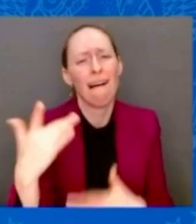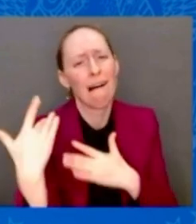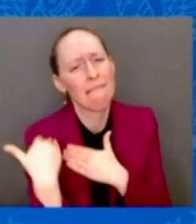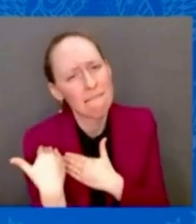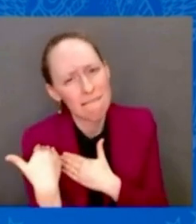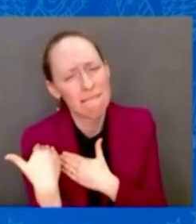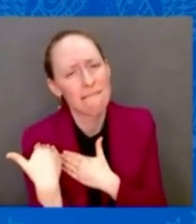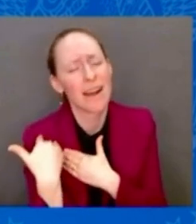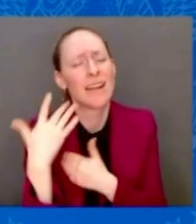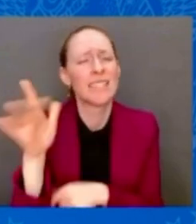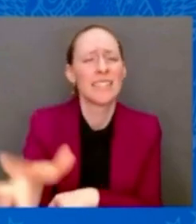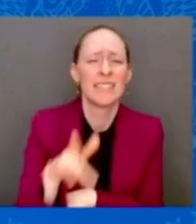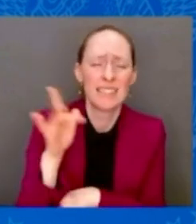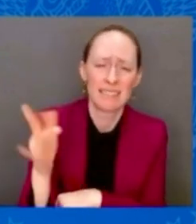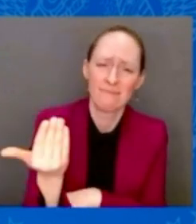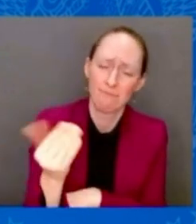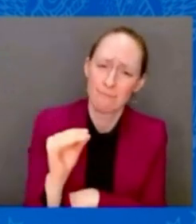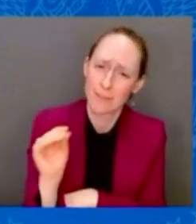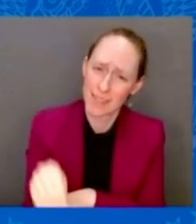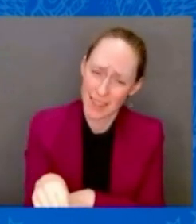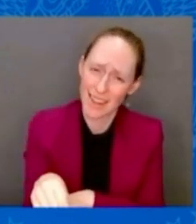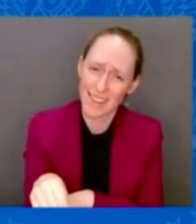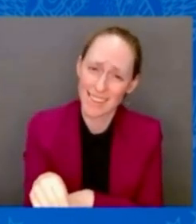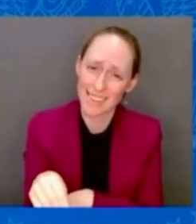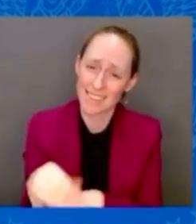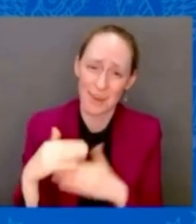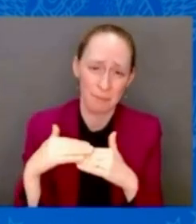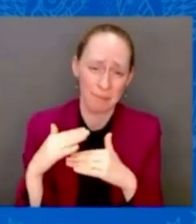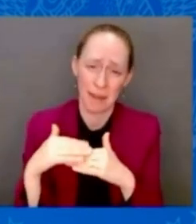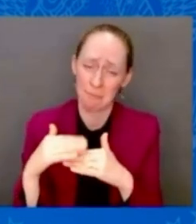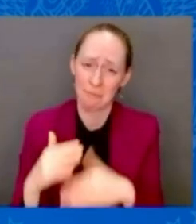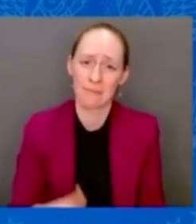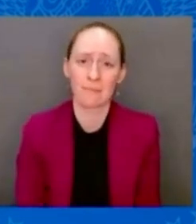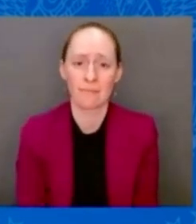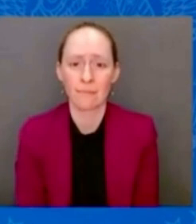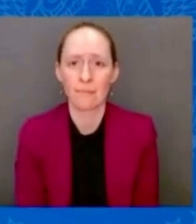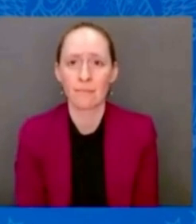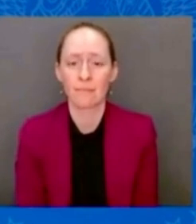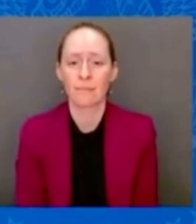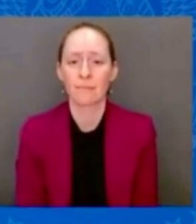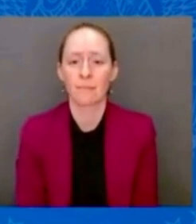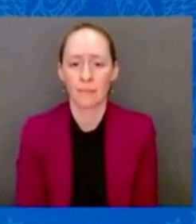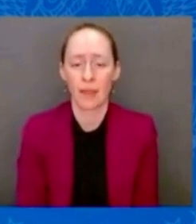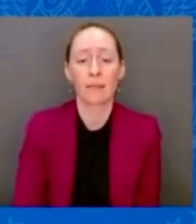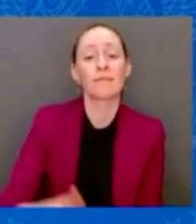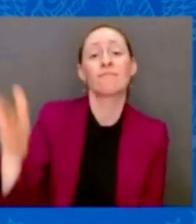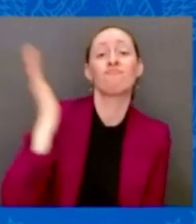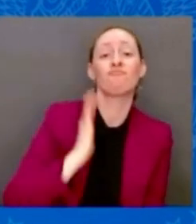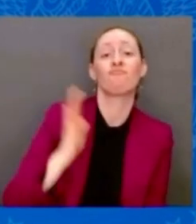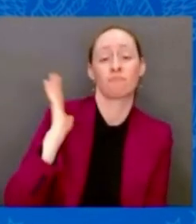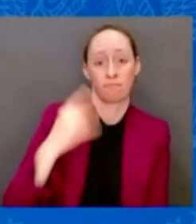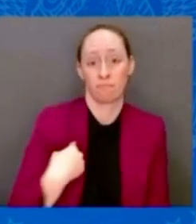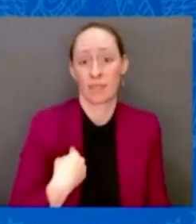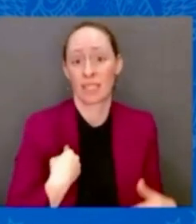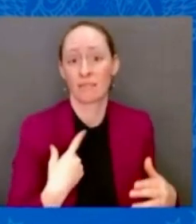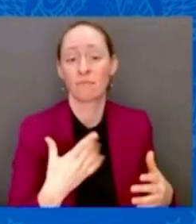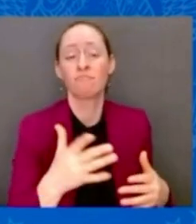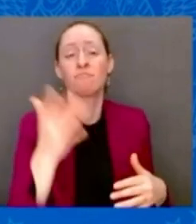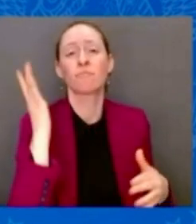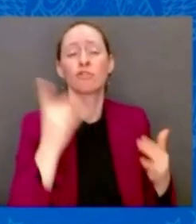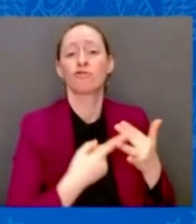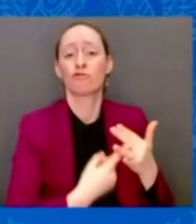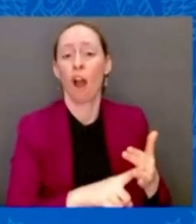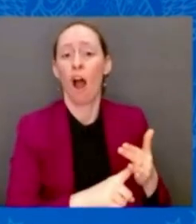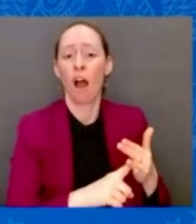you know, there used to be in America, when I started this job, there were, I think, 600, don't hold me the exact number, I think 680